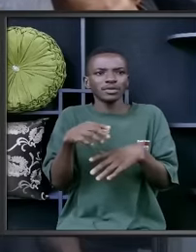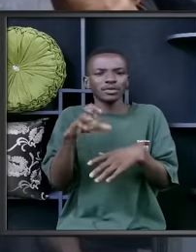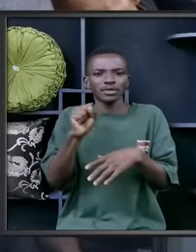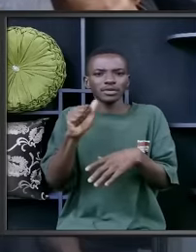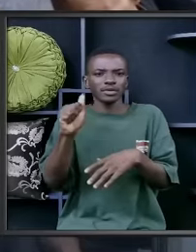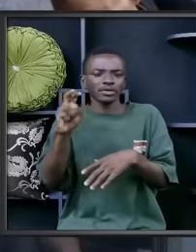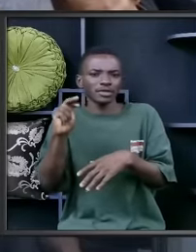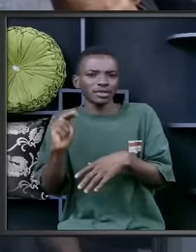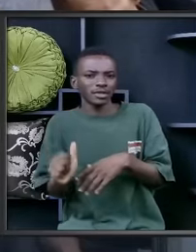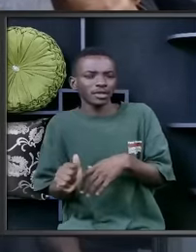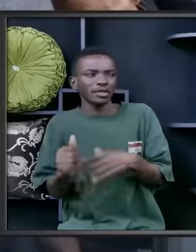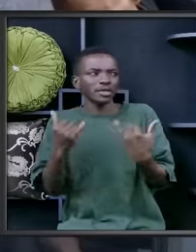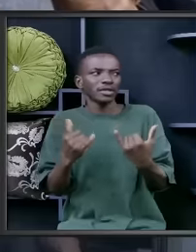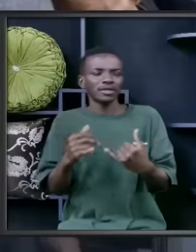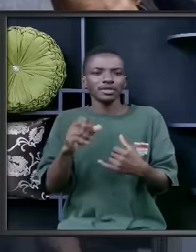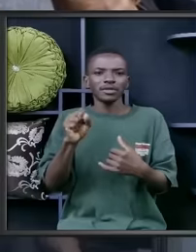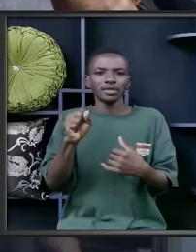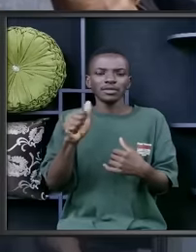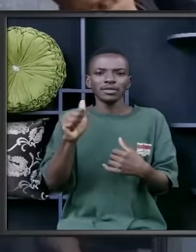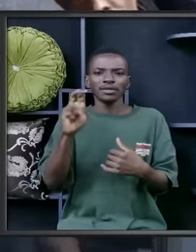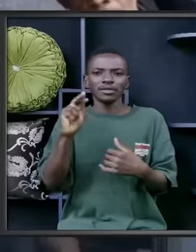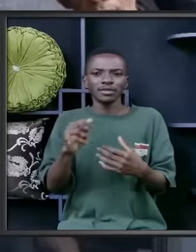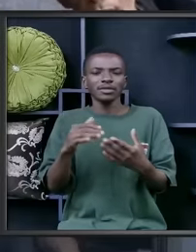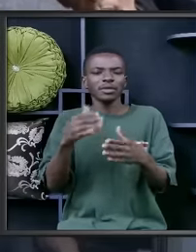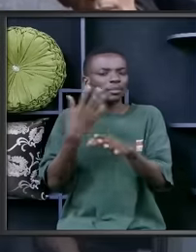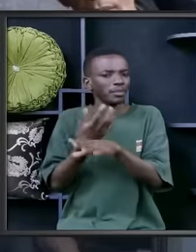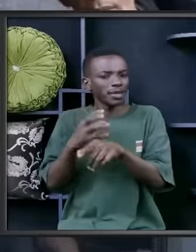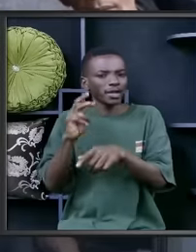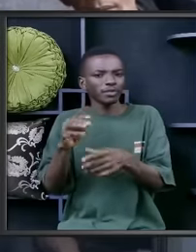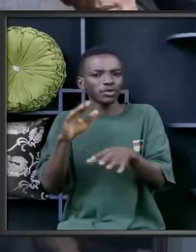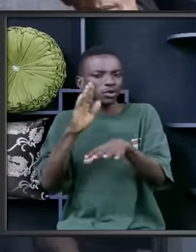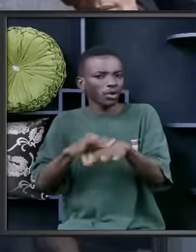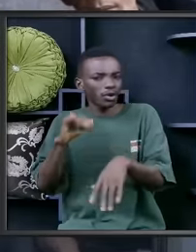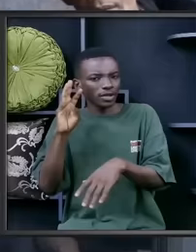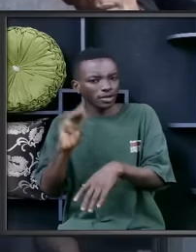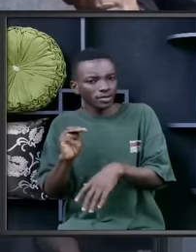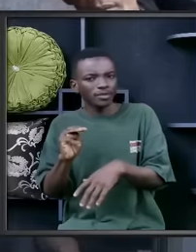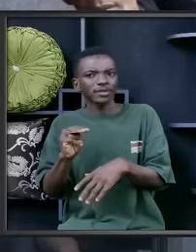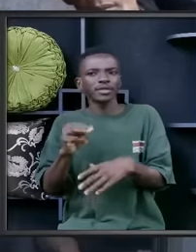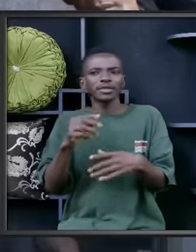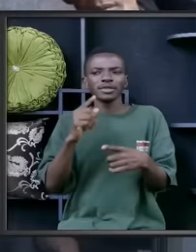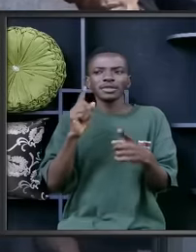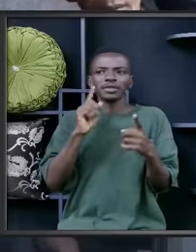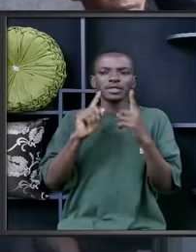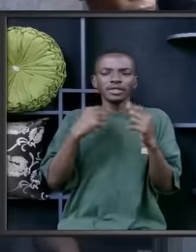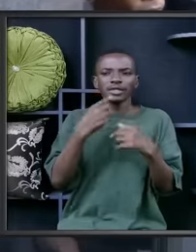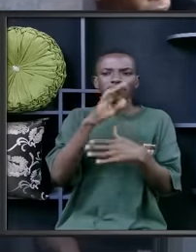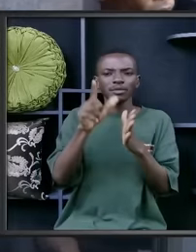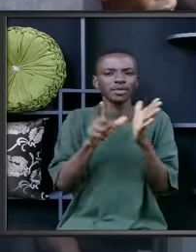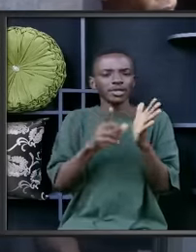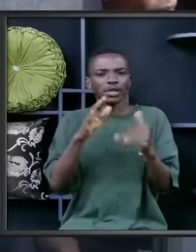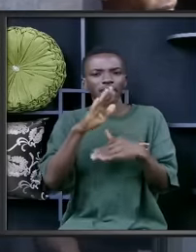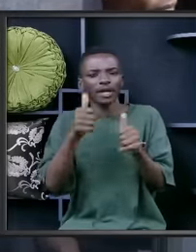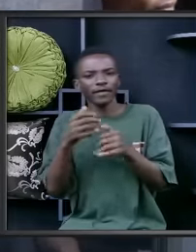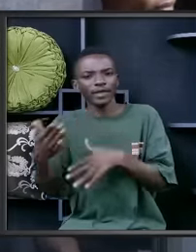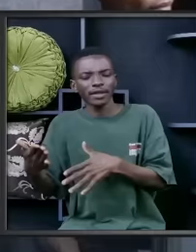now in Enugu. I said, let's run to him. Let me go and beg him to call him, beg him, and I go tell barrister all these things. Before then,